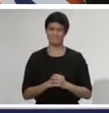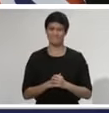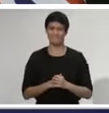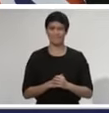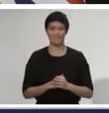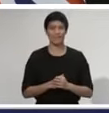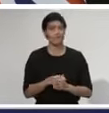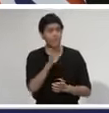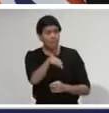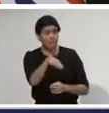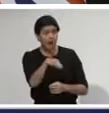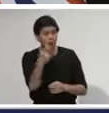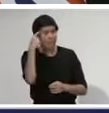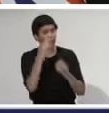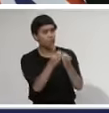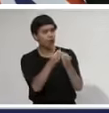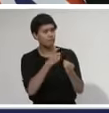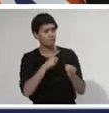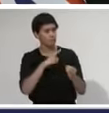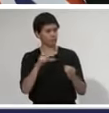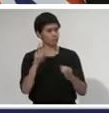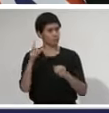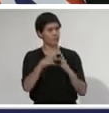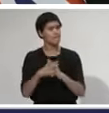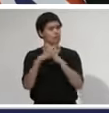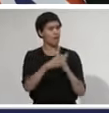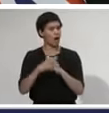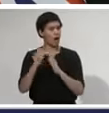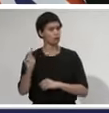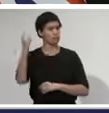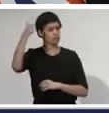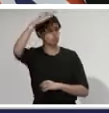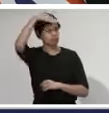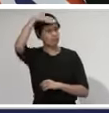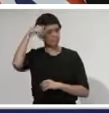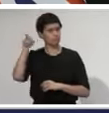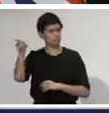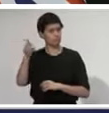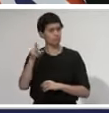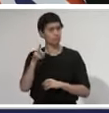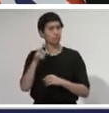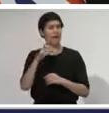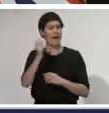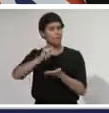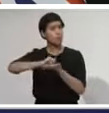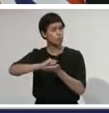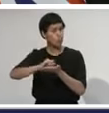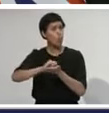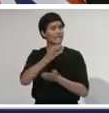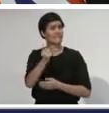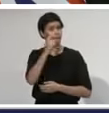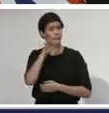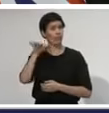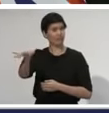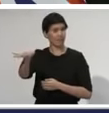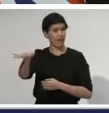there were cases... After the President raised it, there were cases in New York where people were having to go to